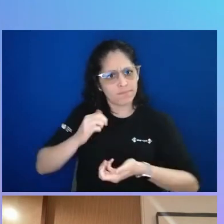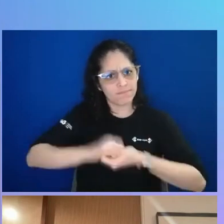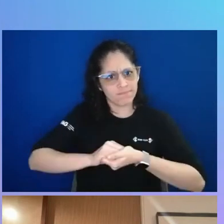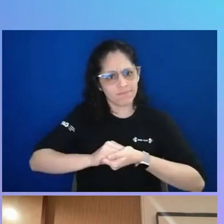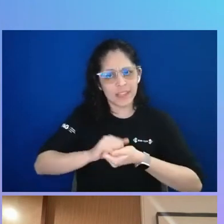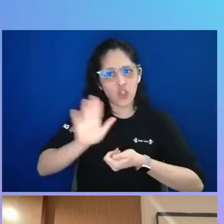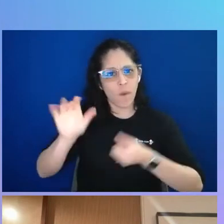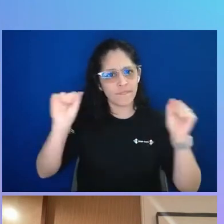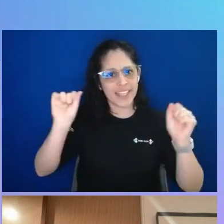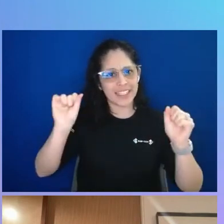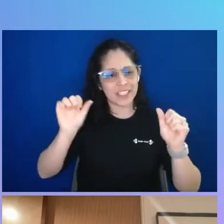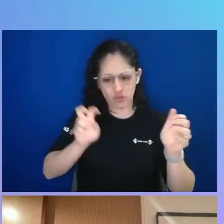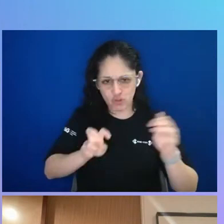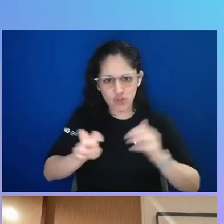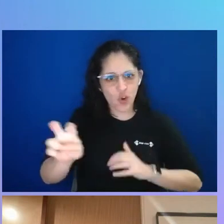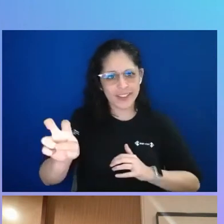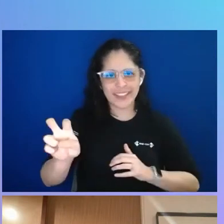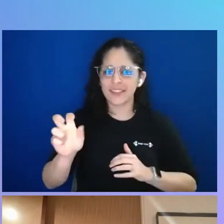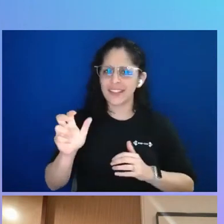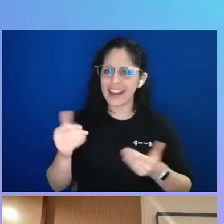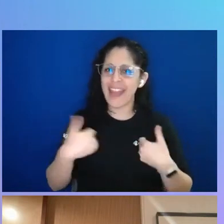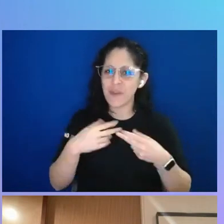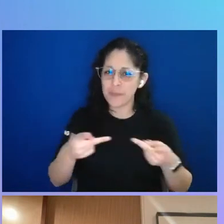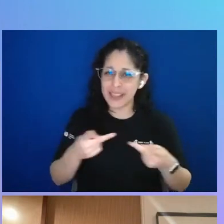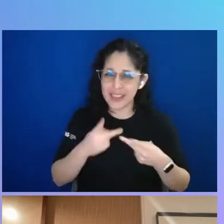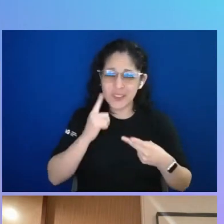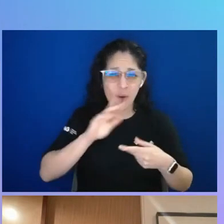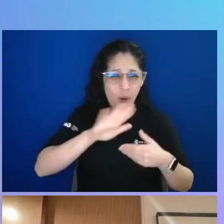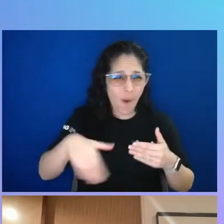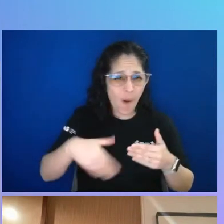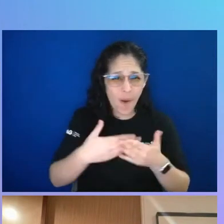in this welcoming and inclusive group.